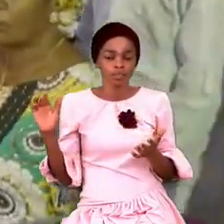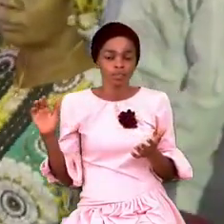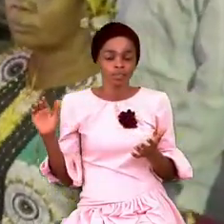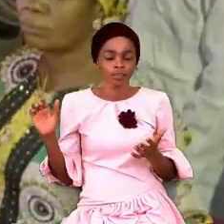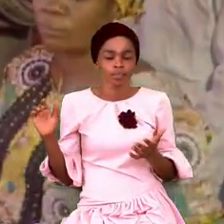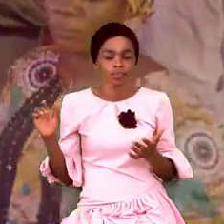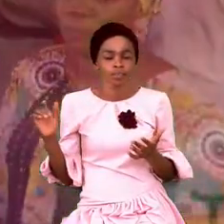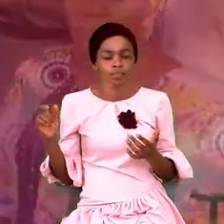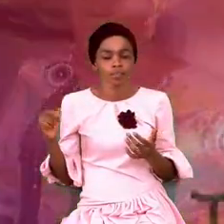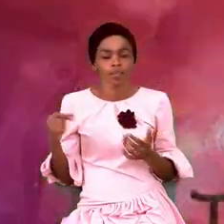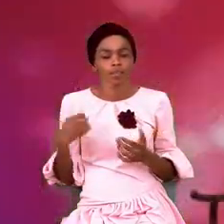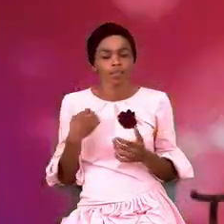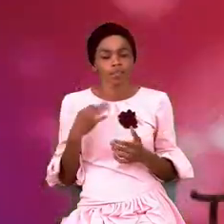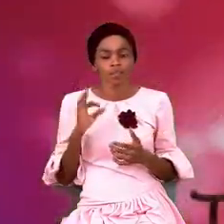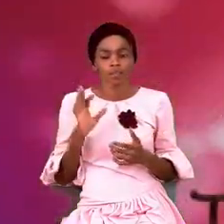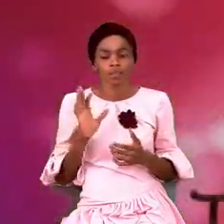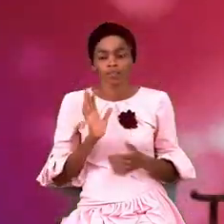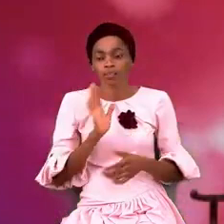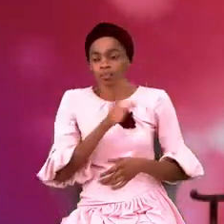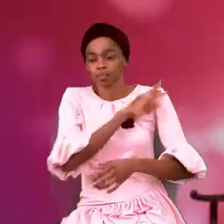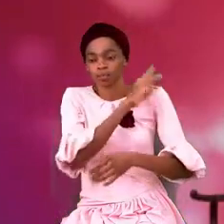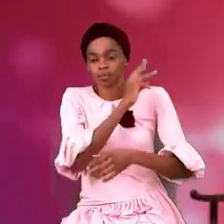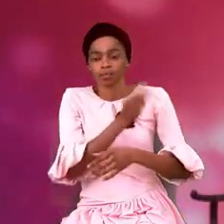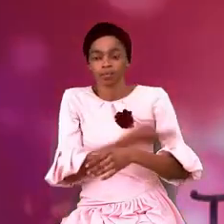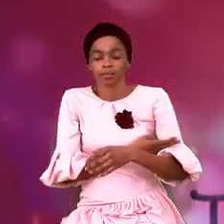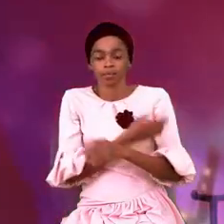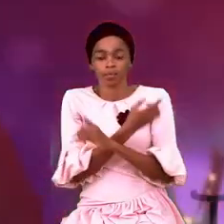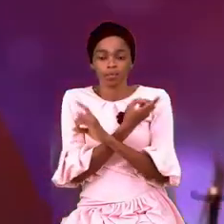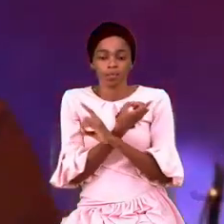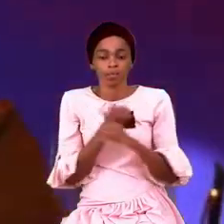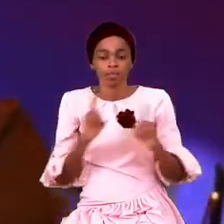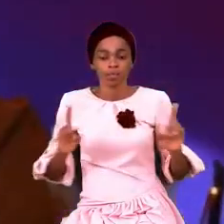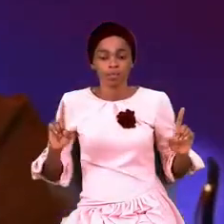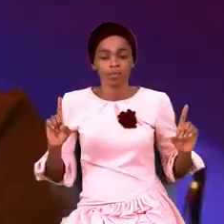deliverance, yeah. The power of your